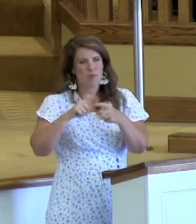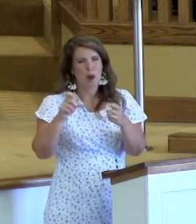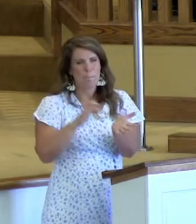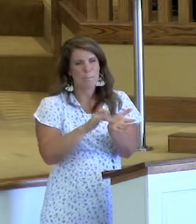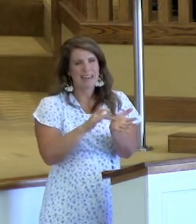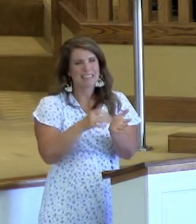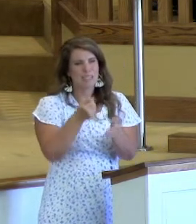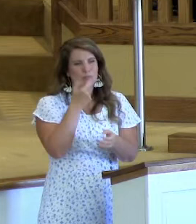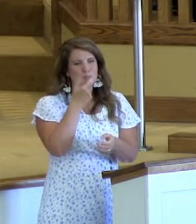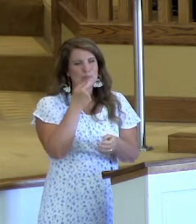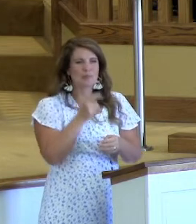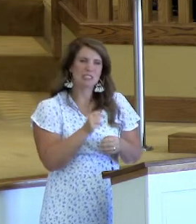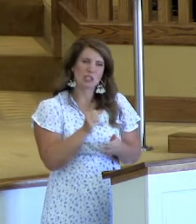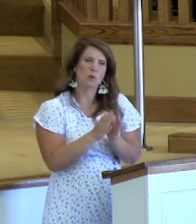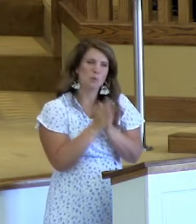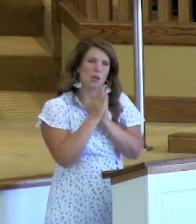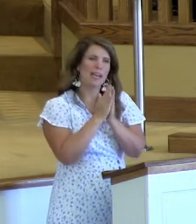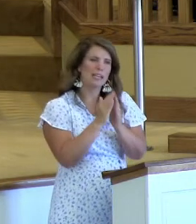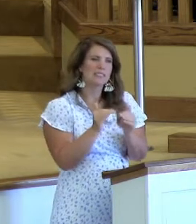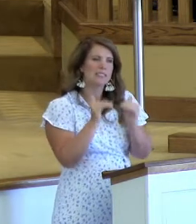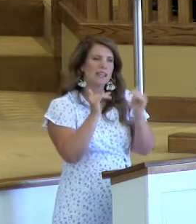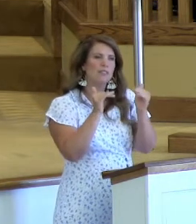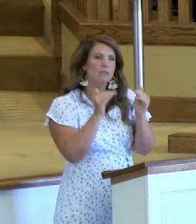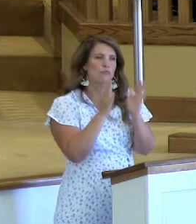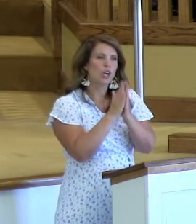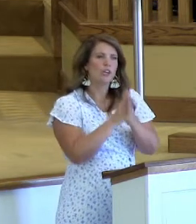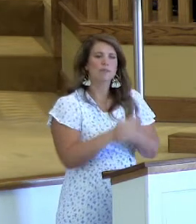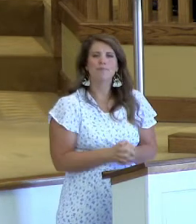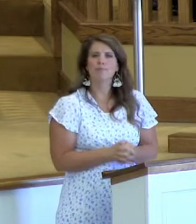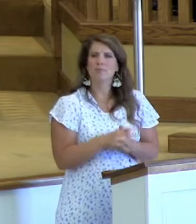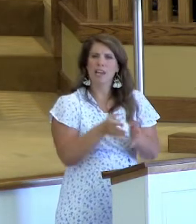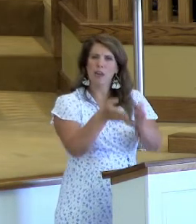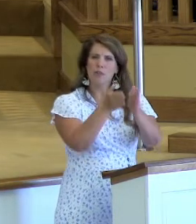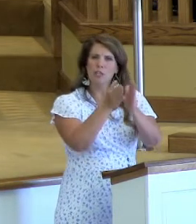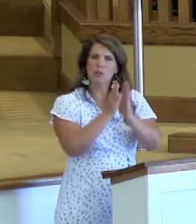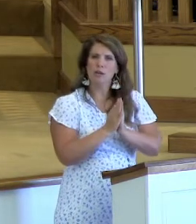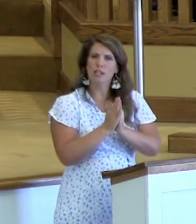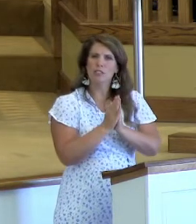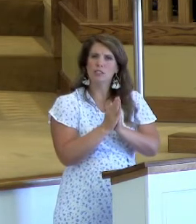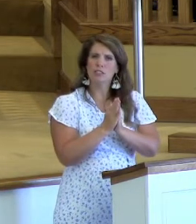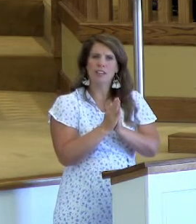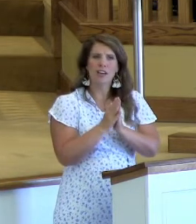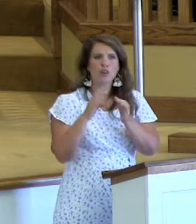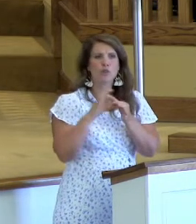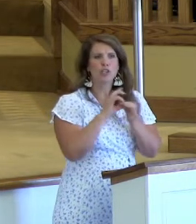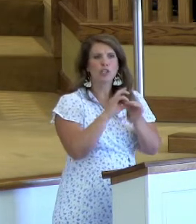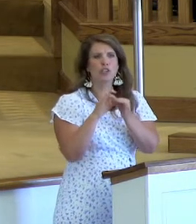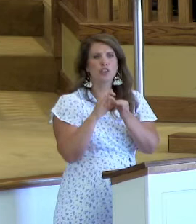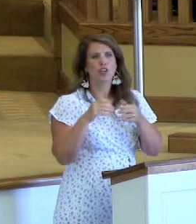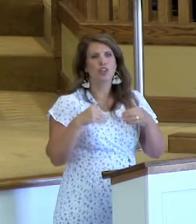a blessing. So pray for him, lift him up. It's been requested for several weeks now to have a reunion youth choir, alumni youth